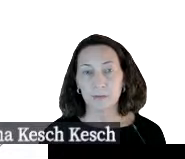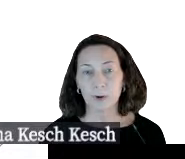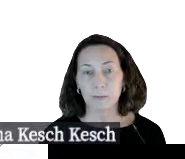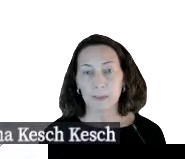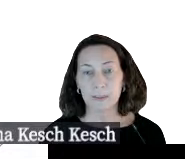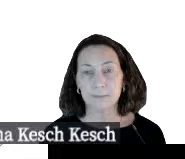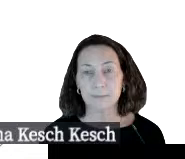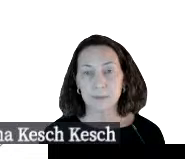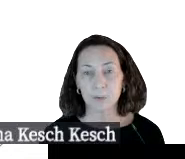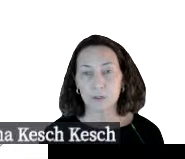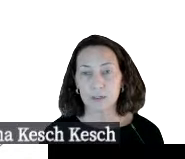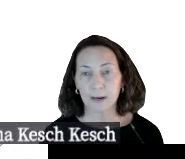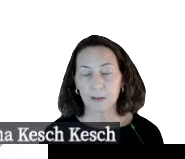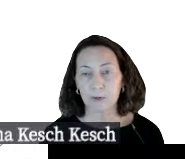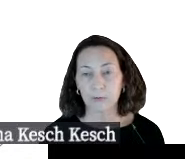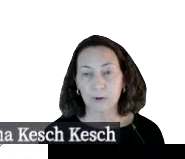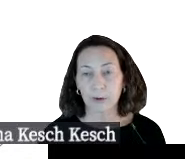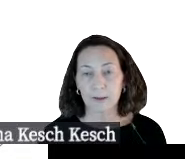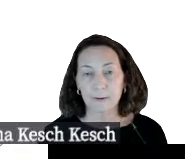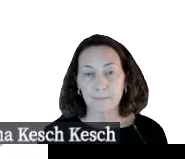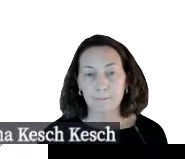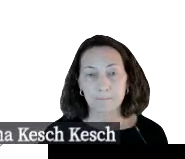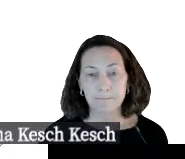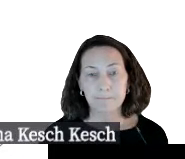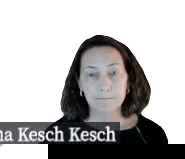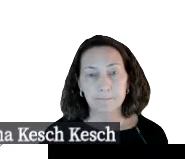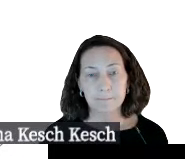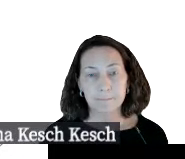of the department. So we just added the word greenway there.